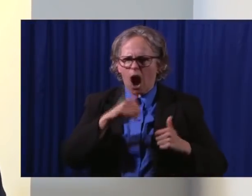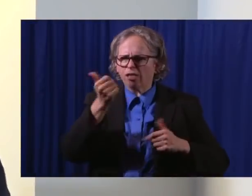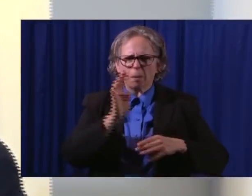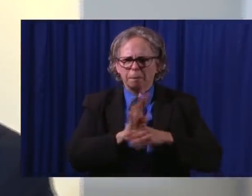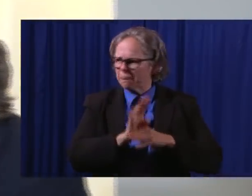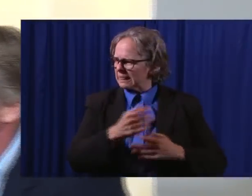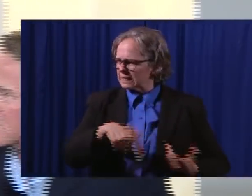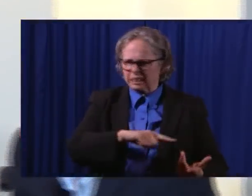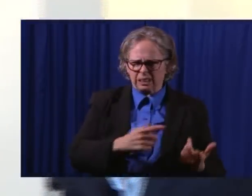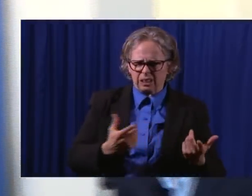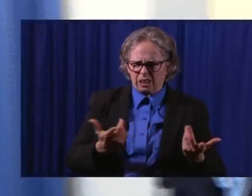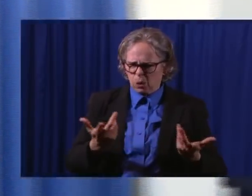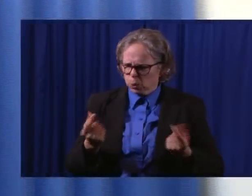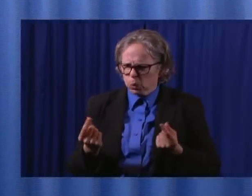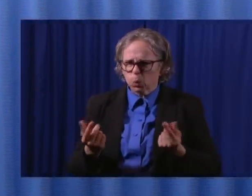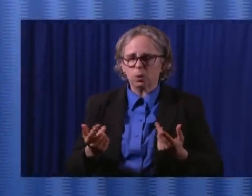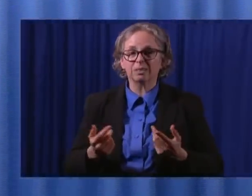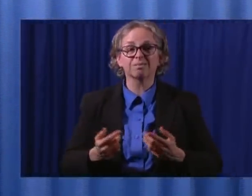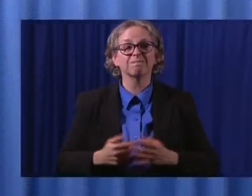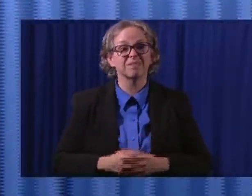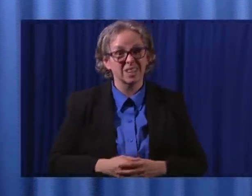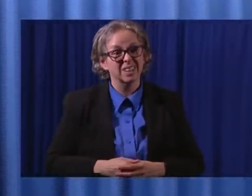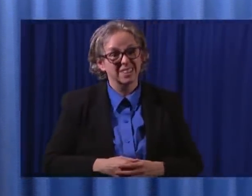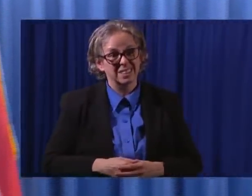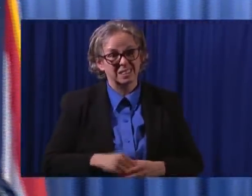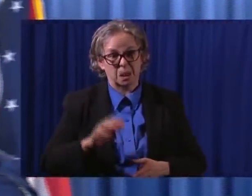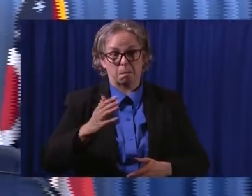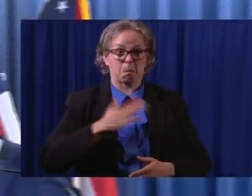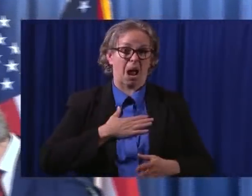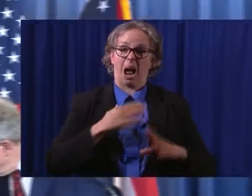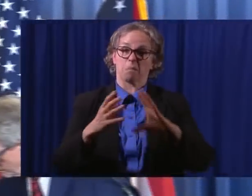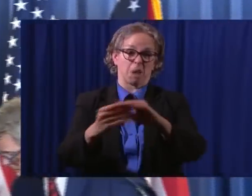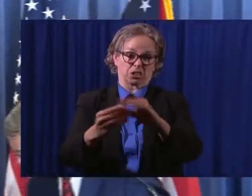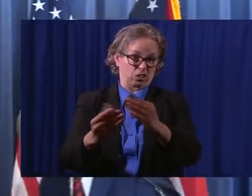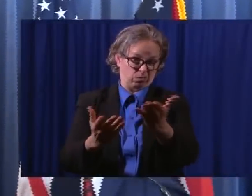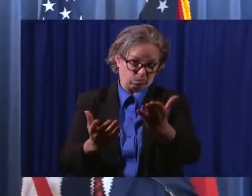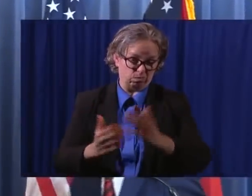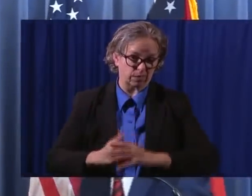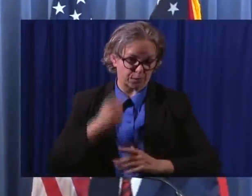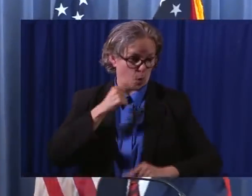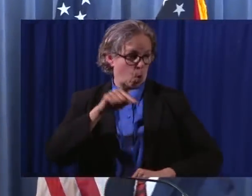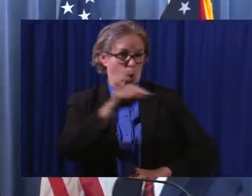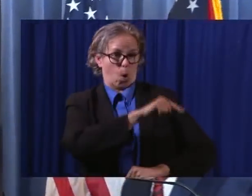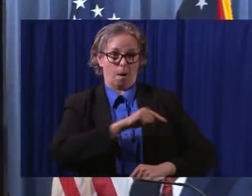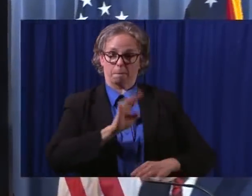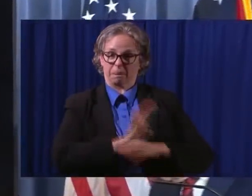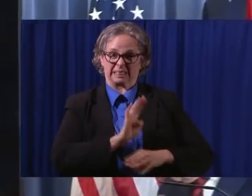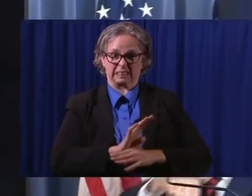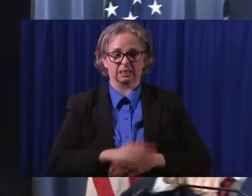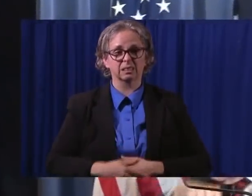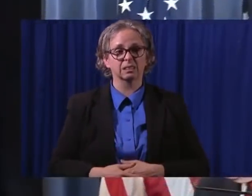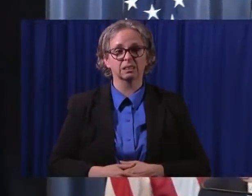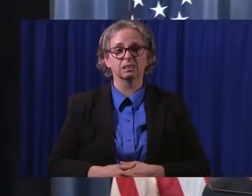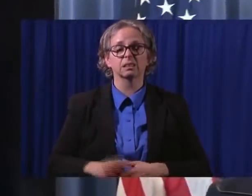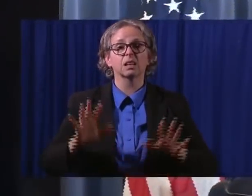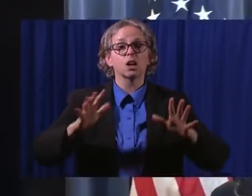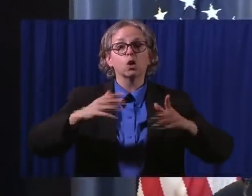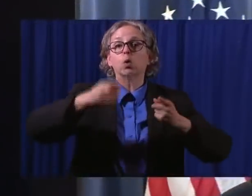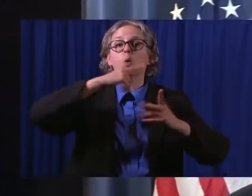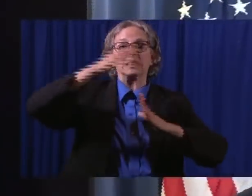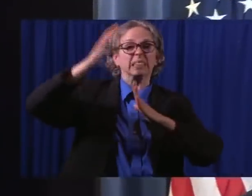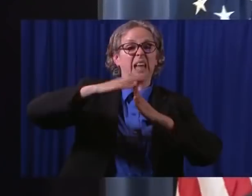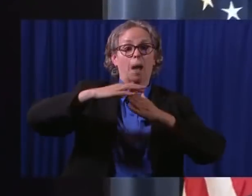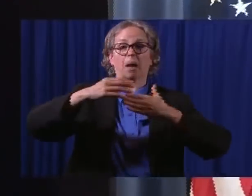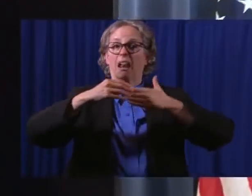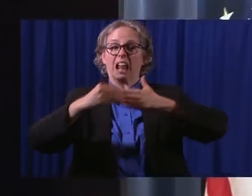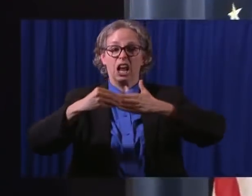Ohio? Well, my message would really be to exhibit from the top. This is something that is